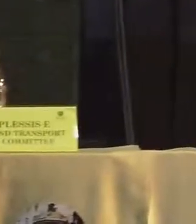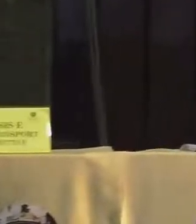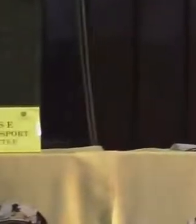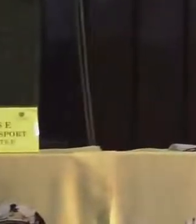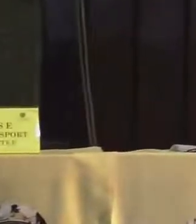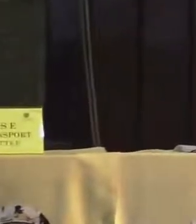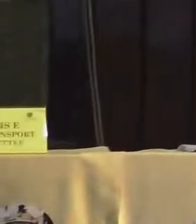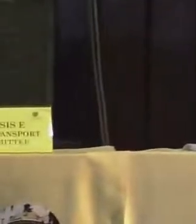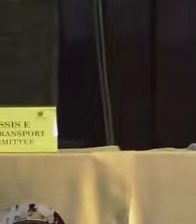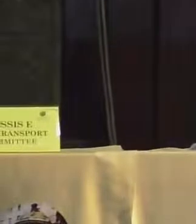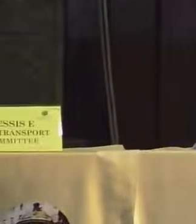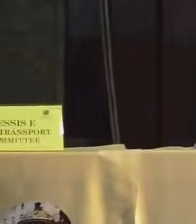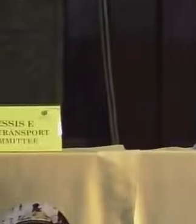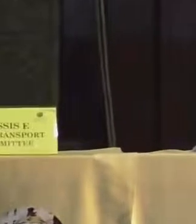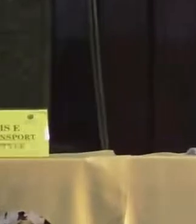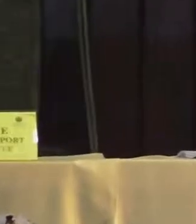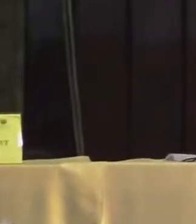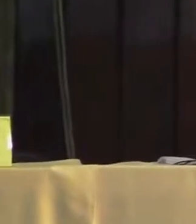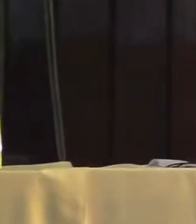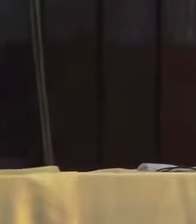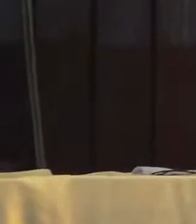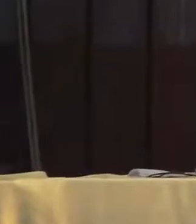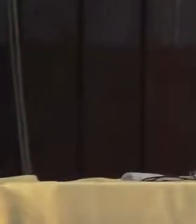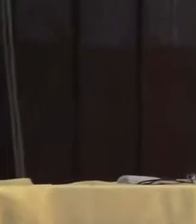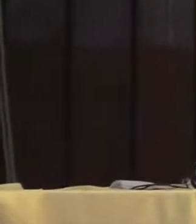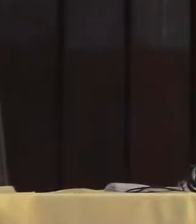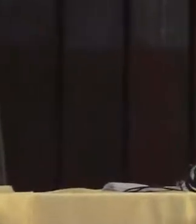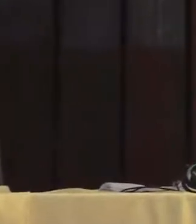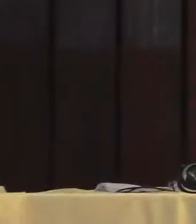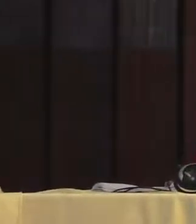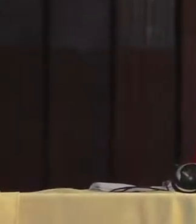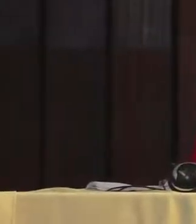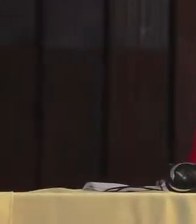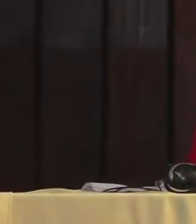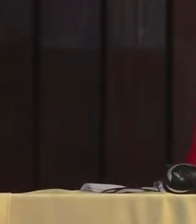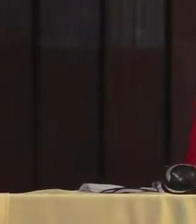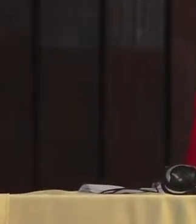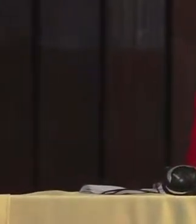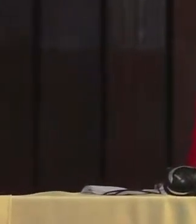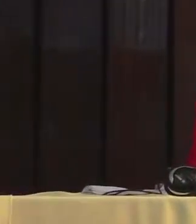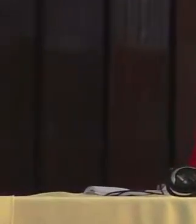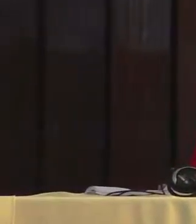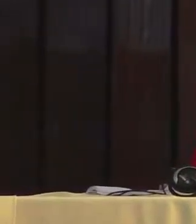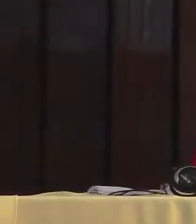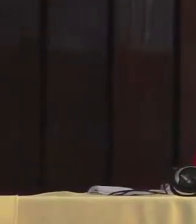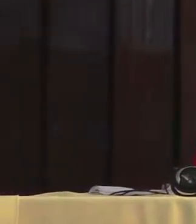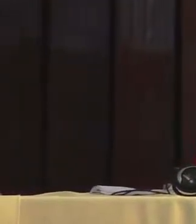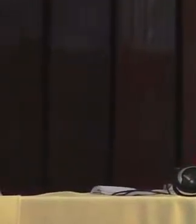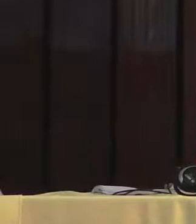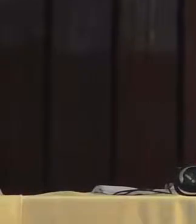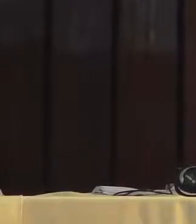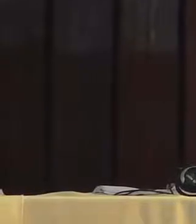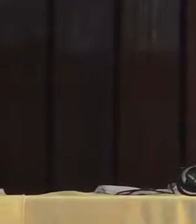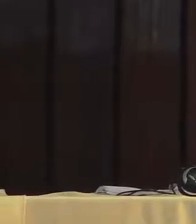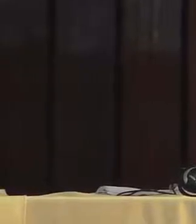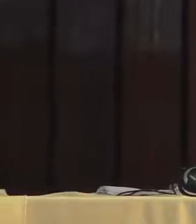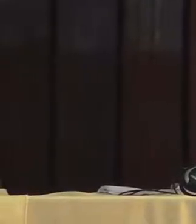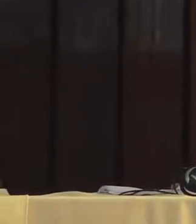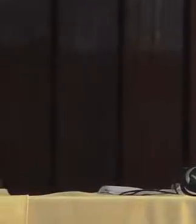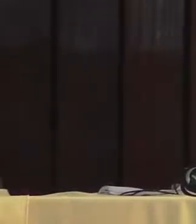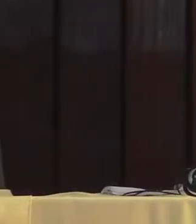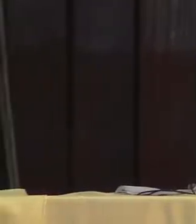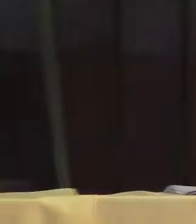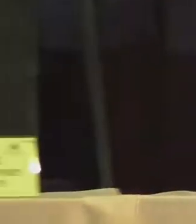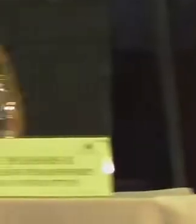Thanks, Chair. Good morning, everyone. My name is Malisala Ledwaba. I'm the member of the Portfolio Committee.